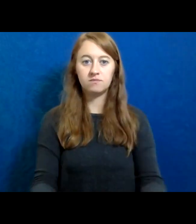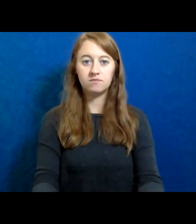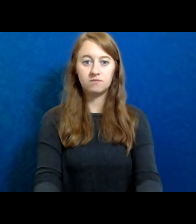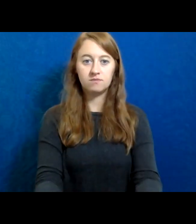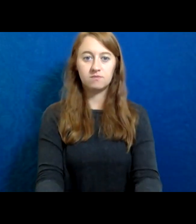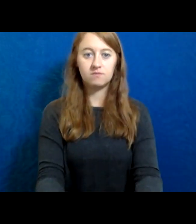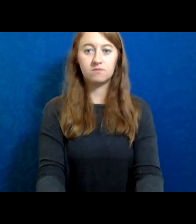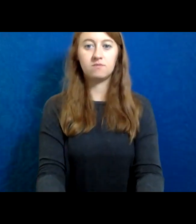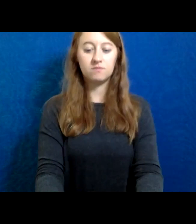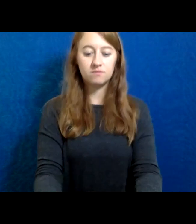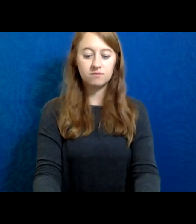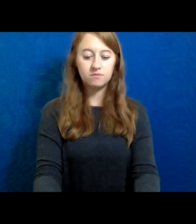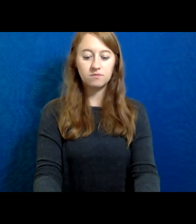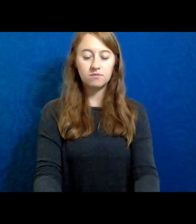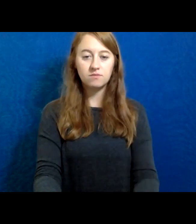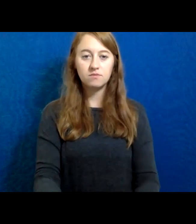screen.